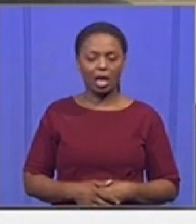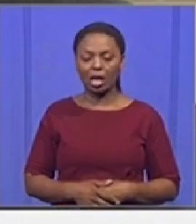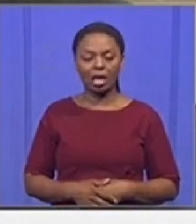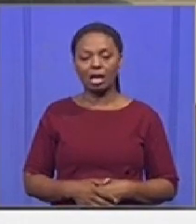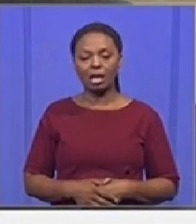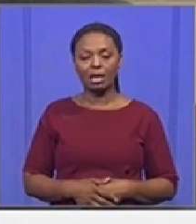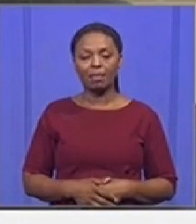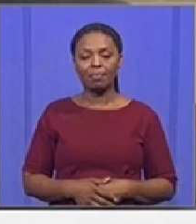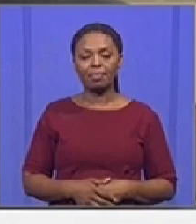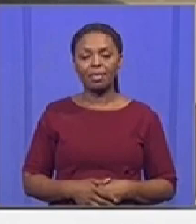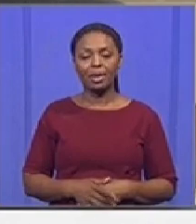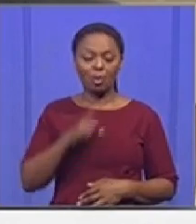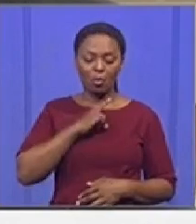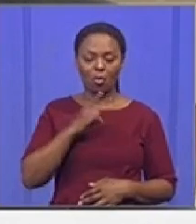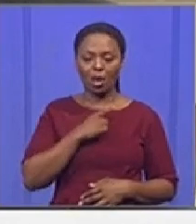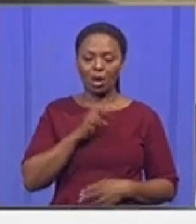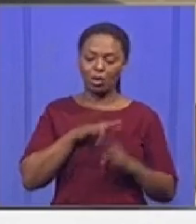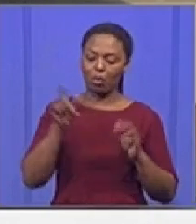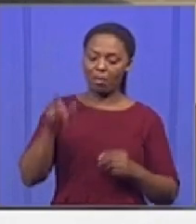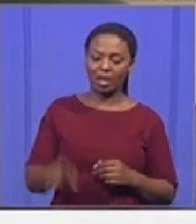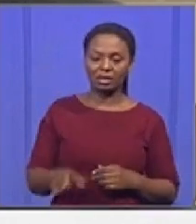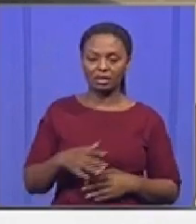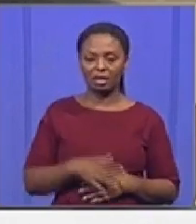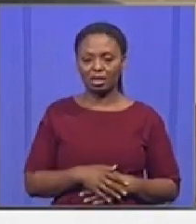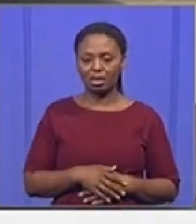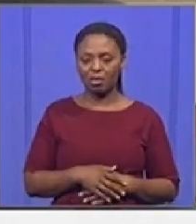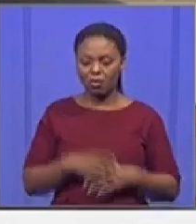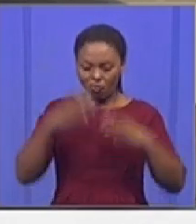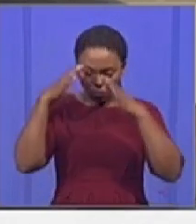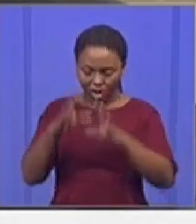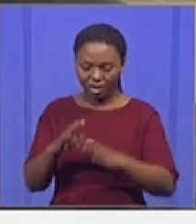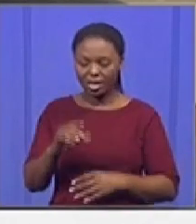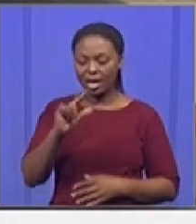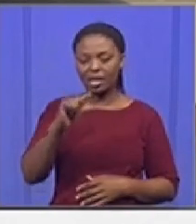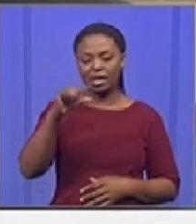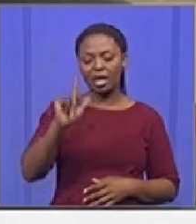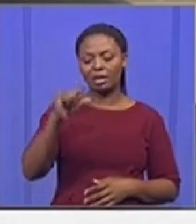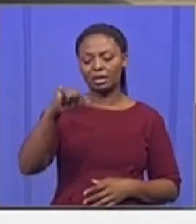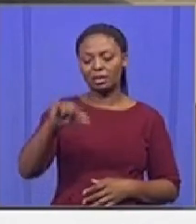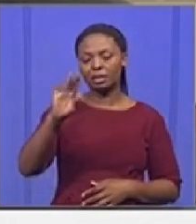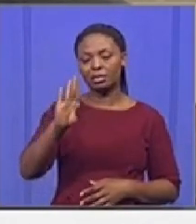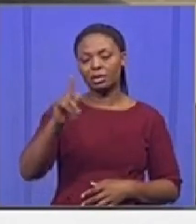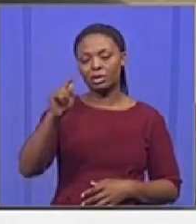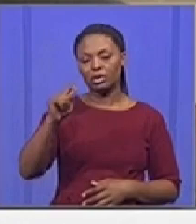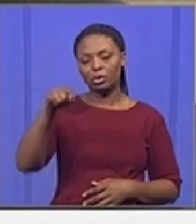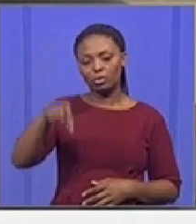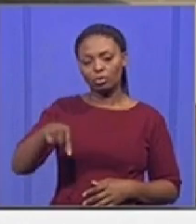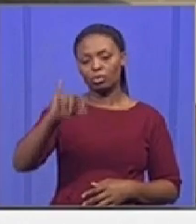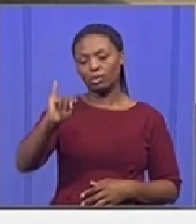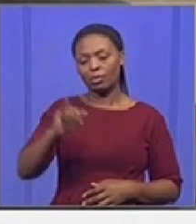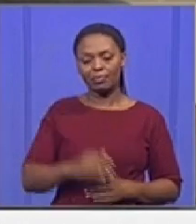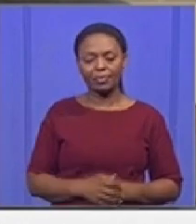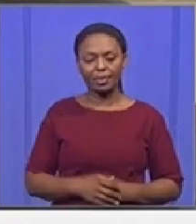nobody concentrates so much on homosexuals, and nobody is hunting them. But because